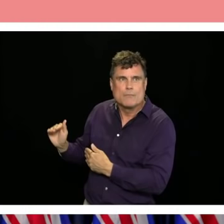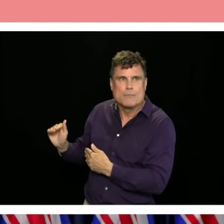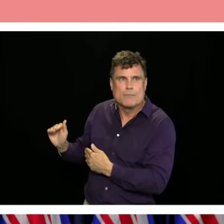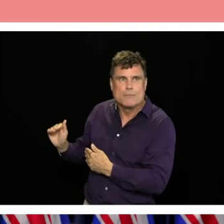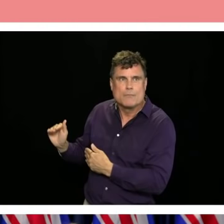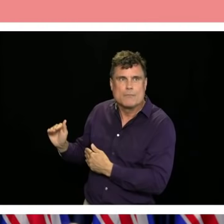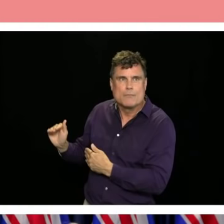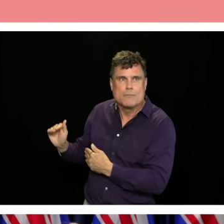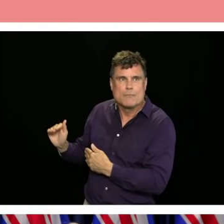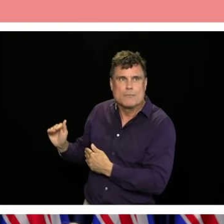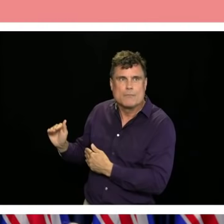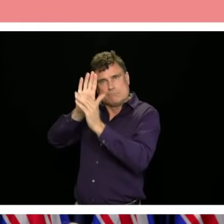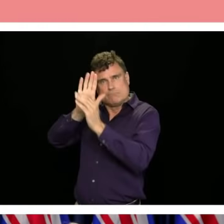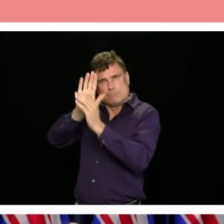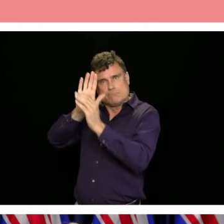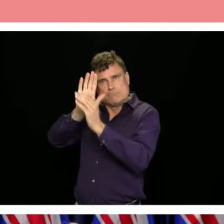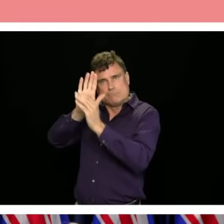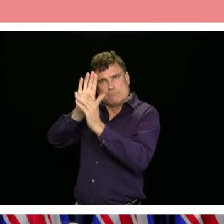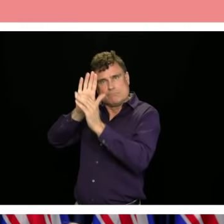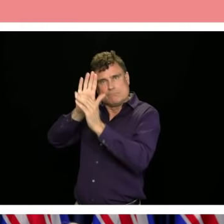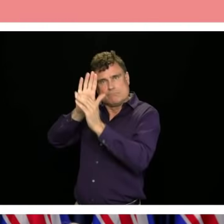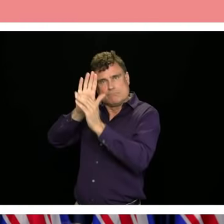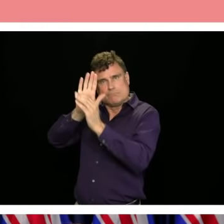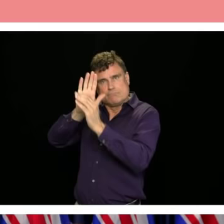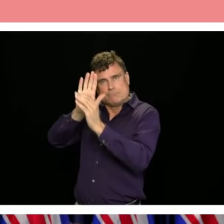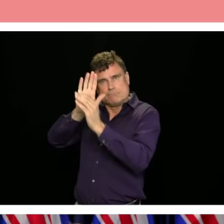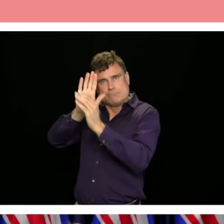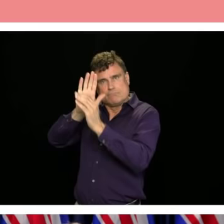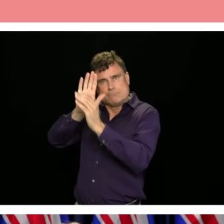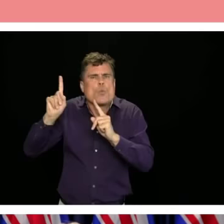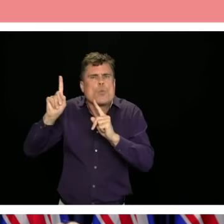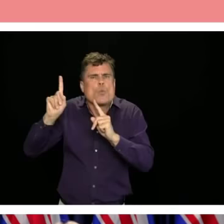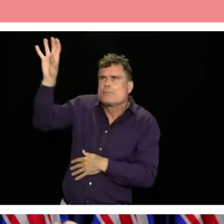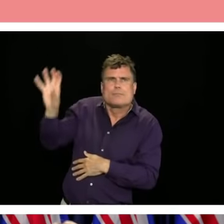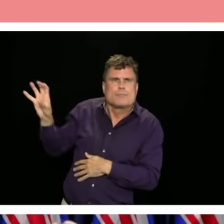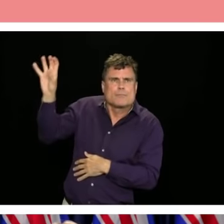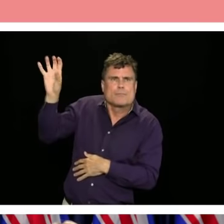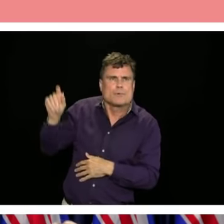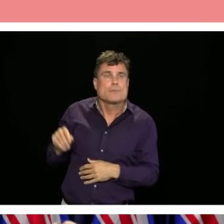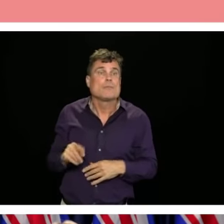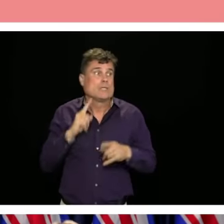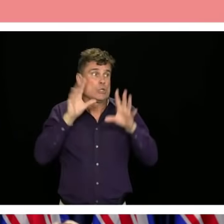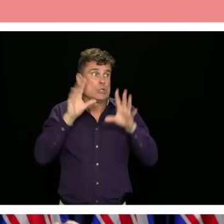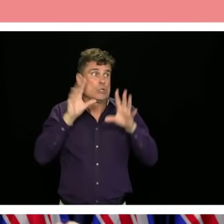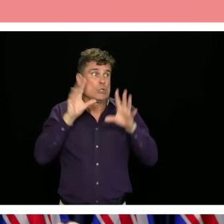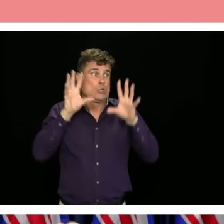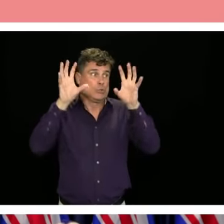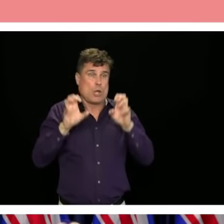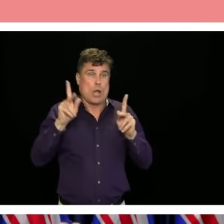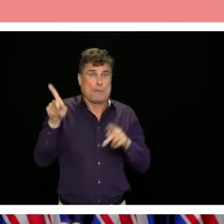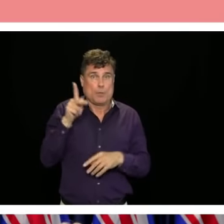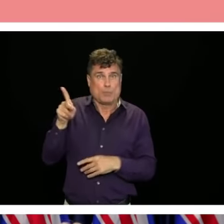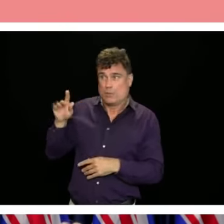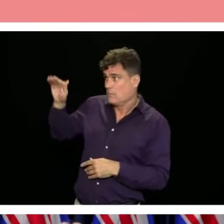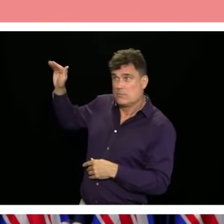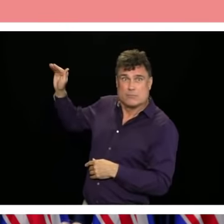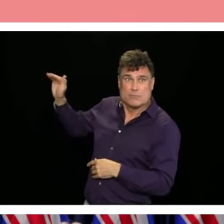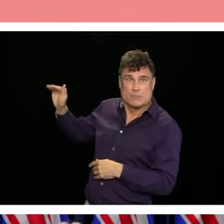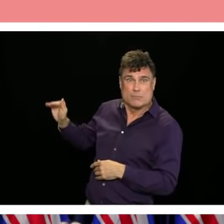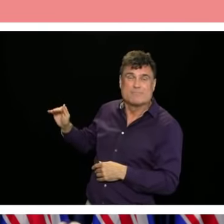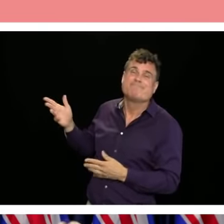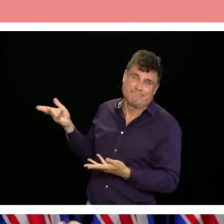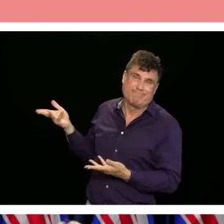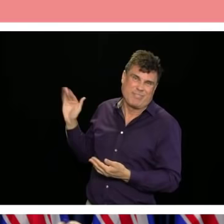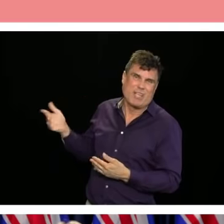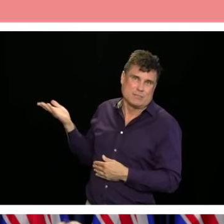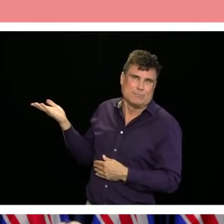in that from attendance at that conference. So this is a really nice way of helping us put together our basic